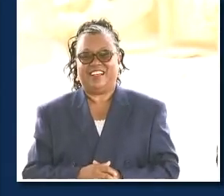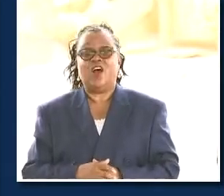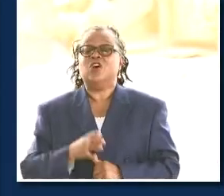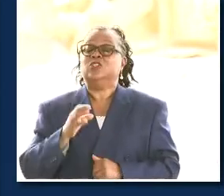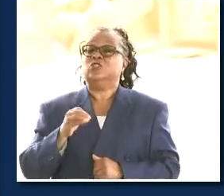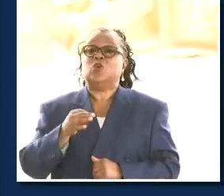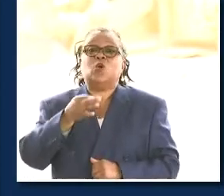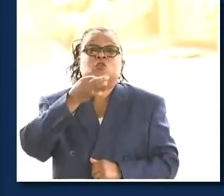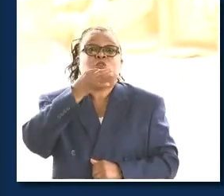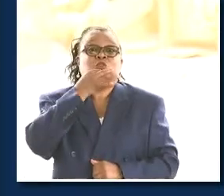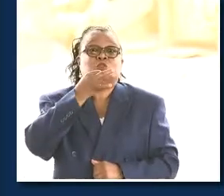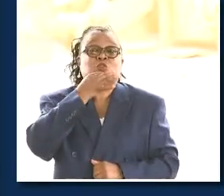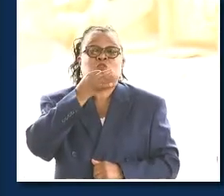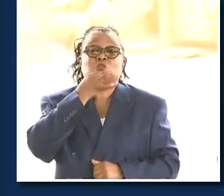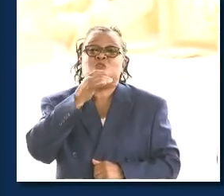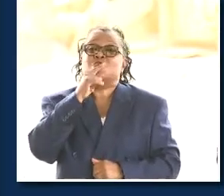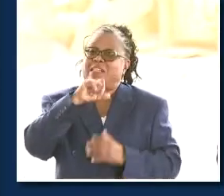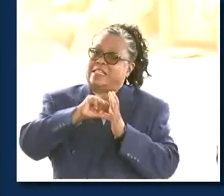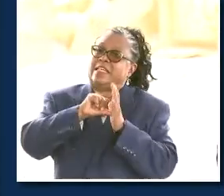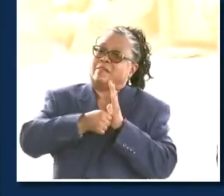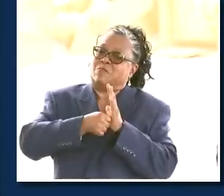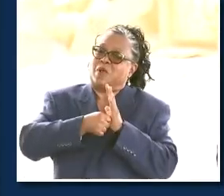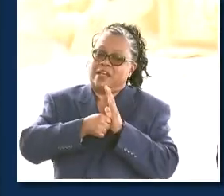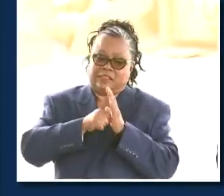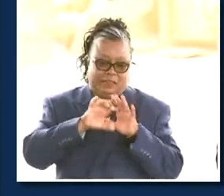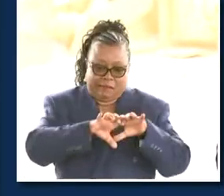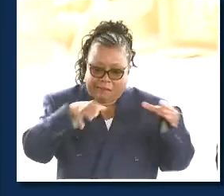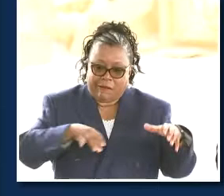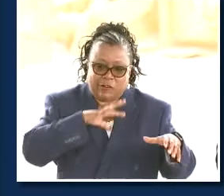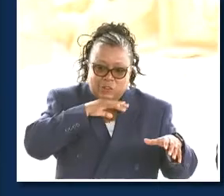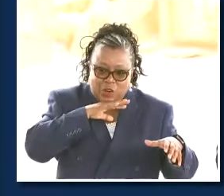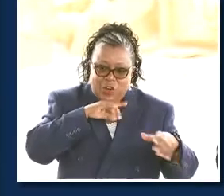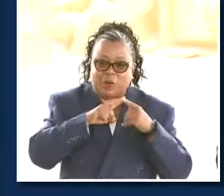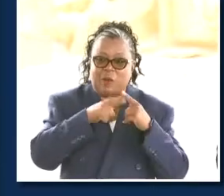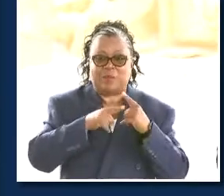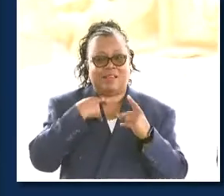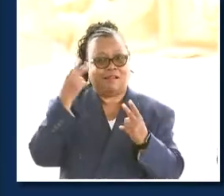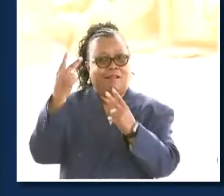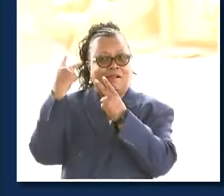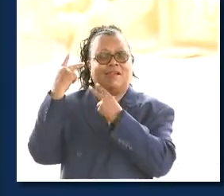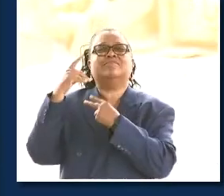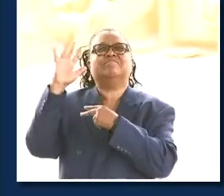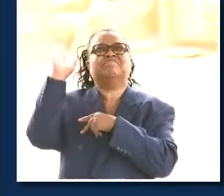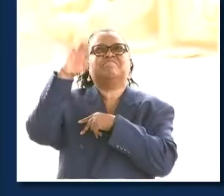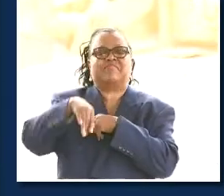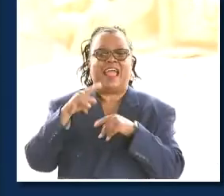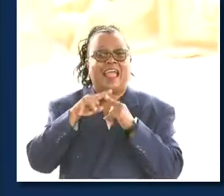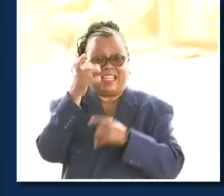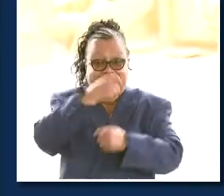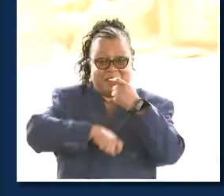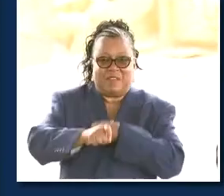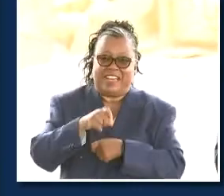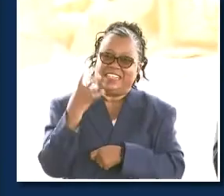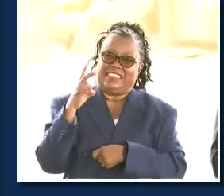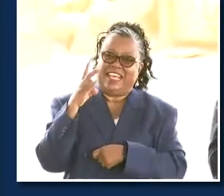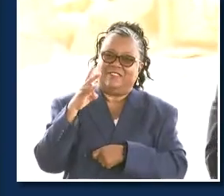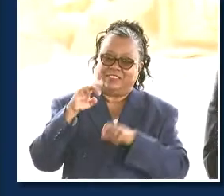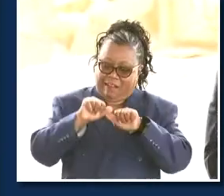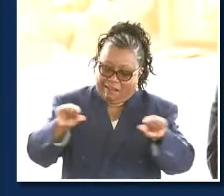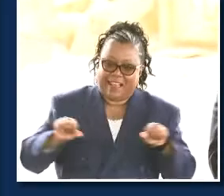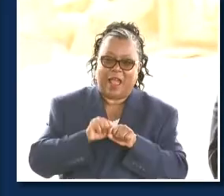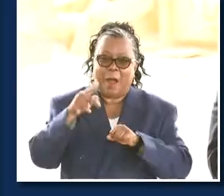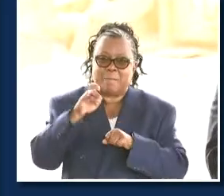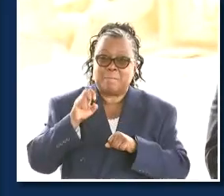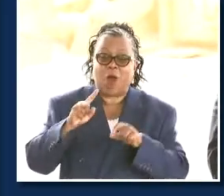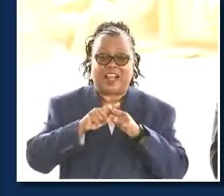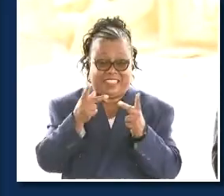So soon, this very impressive pile of dirt is going to be a distant memory, and in its place is going to be a 17-acre park